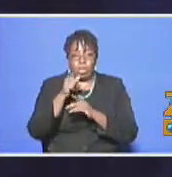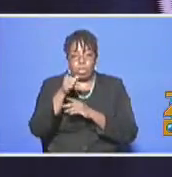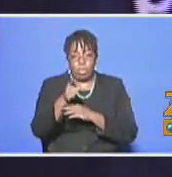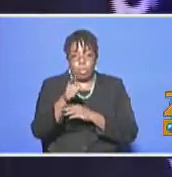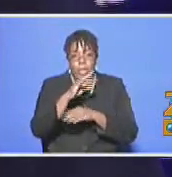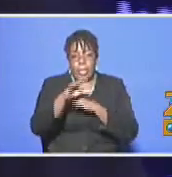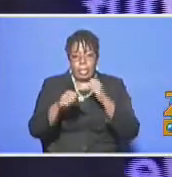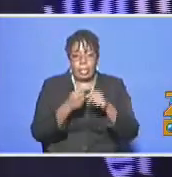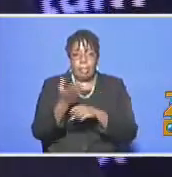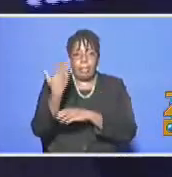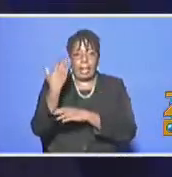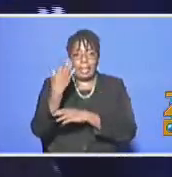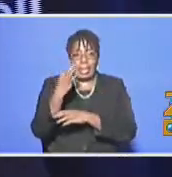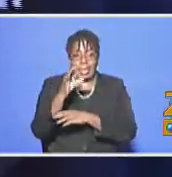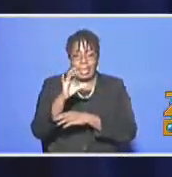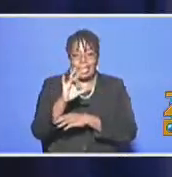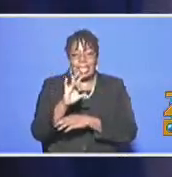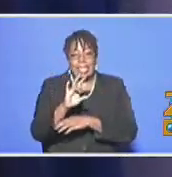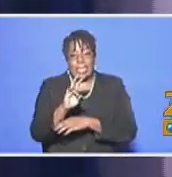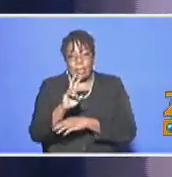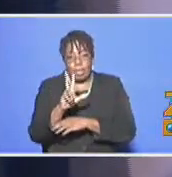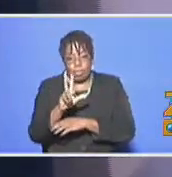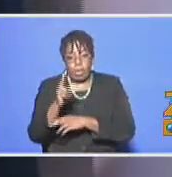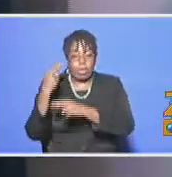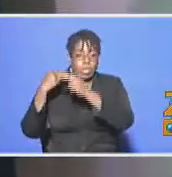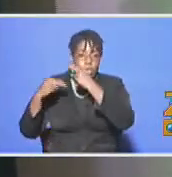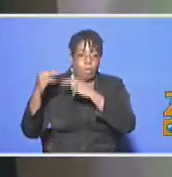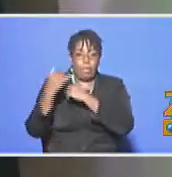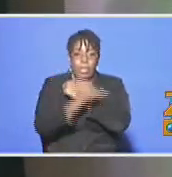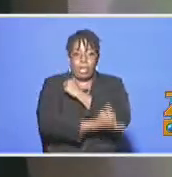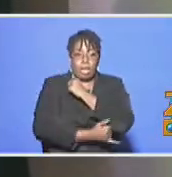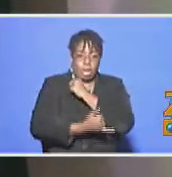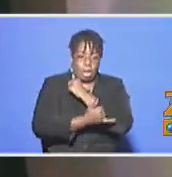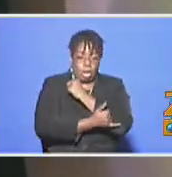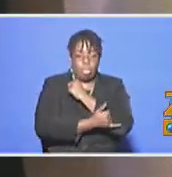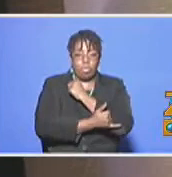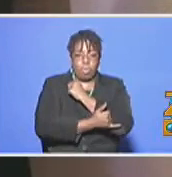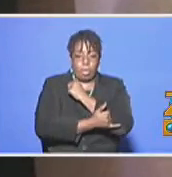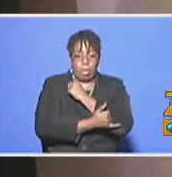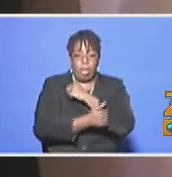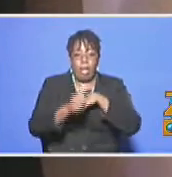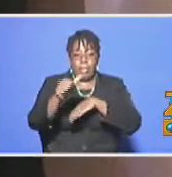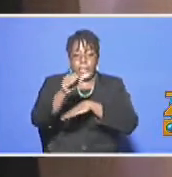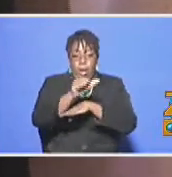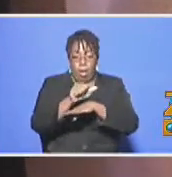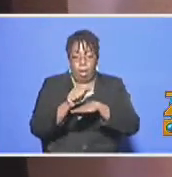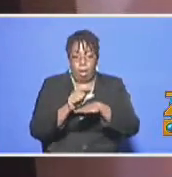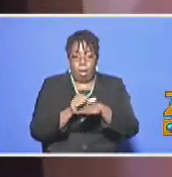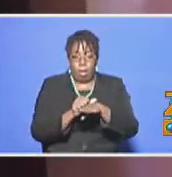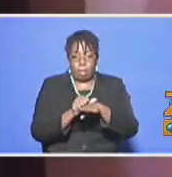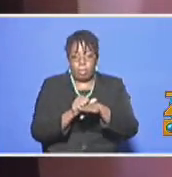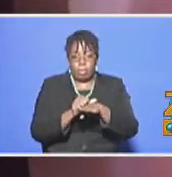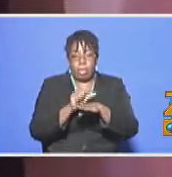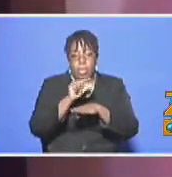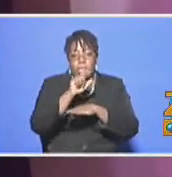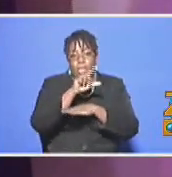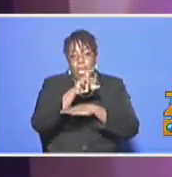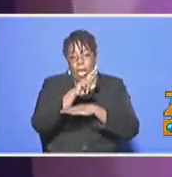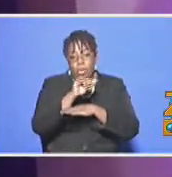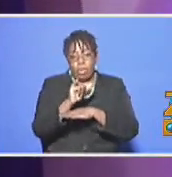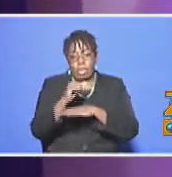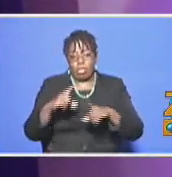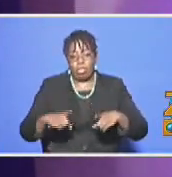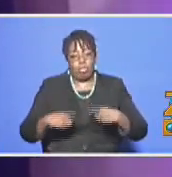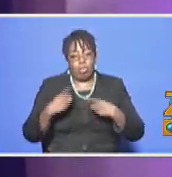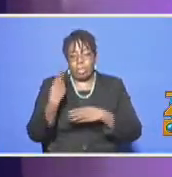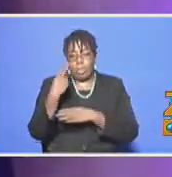year 1973 was so historic for the country. The National Art Gallery of the Bahamas decided that you can dress it up any